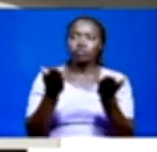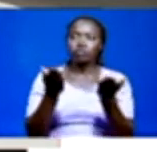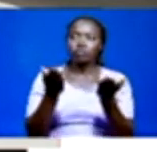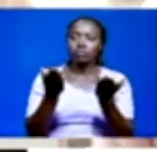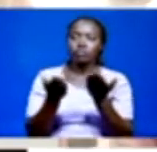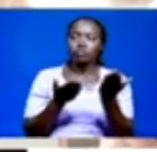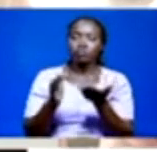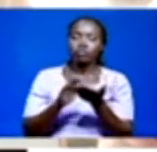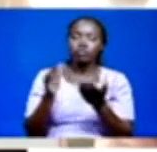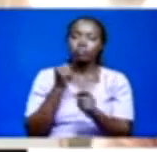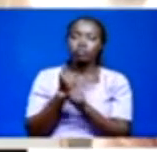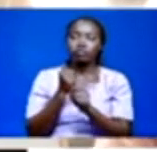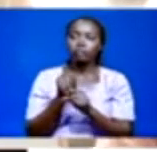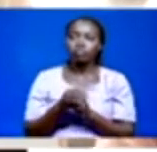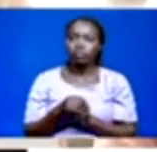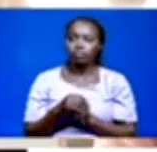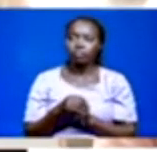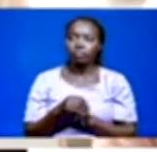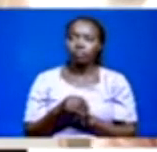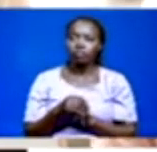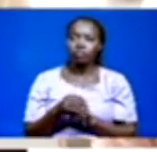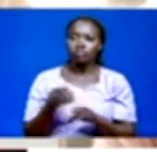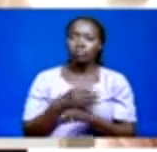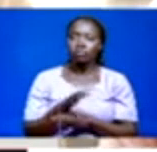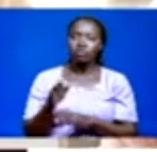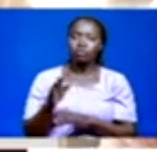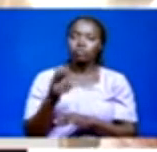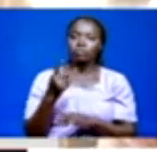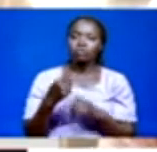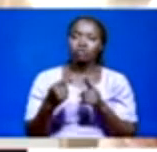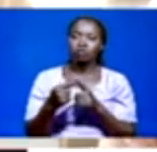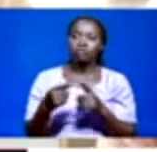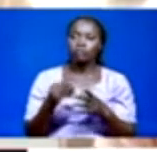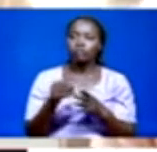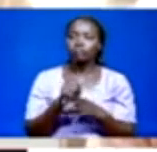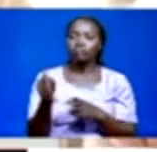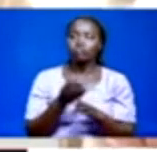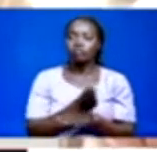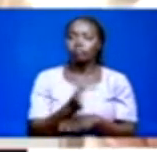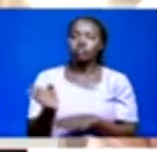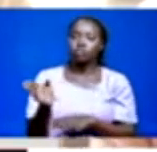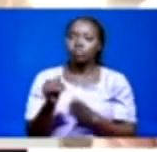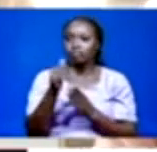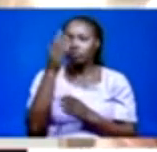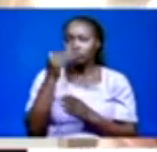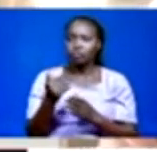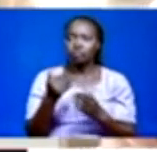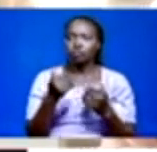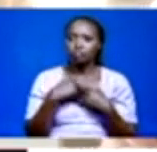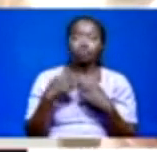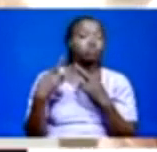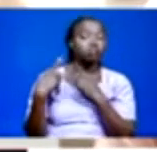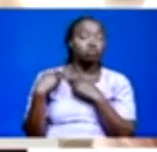more functions. We wasted our first 2 years in my first term going through other routes, and that is why we have taken it upon